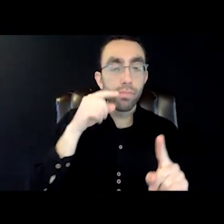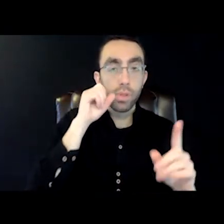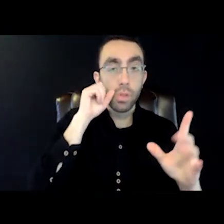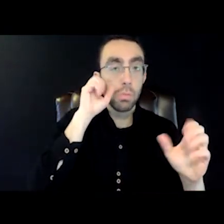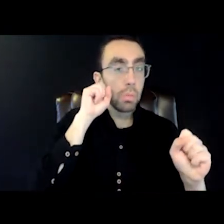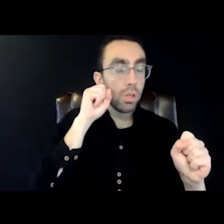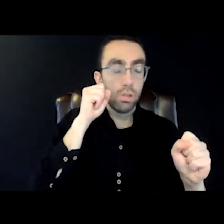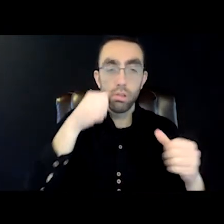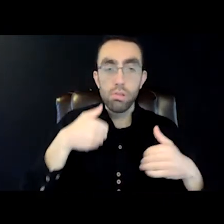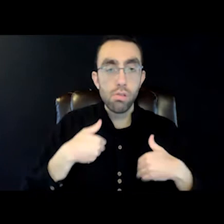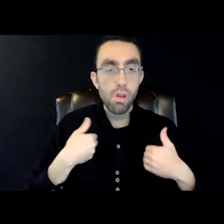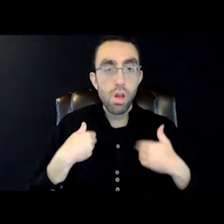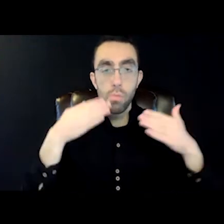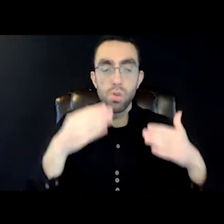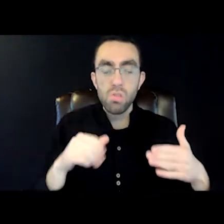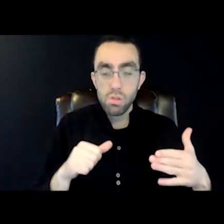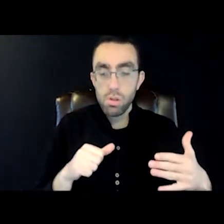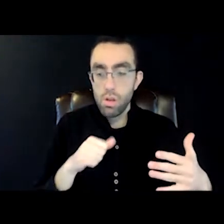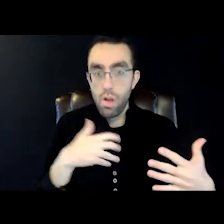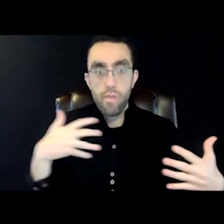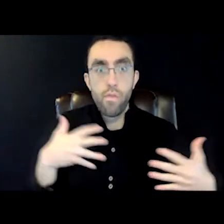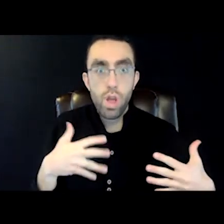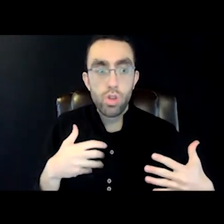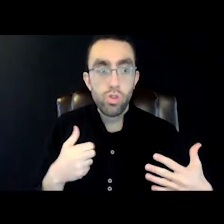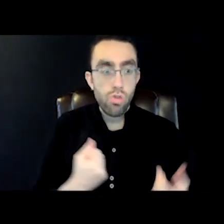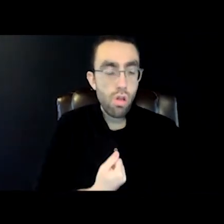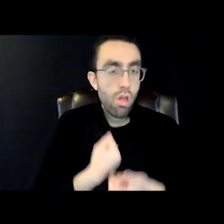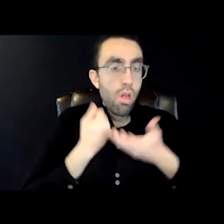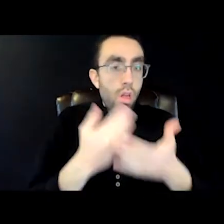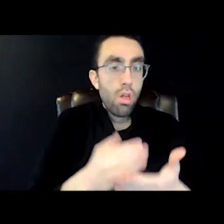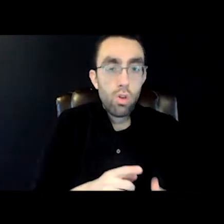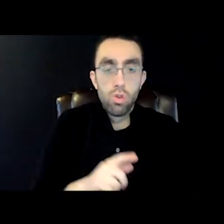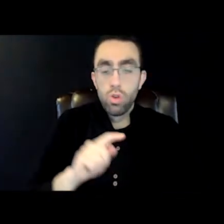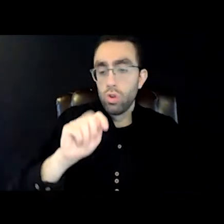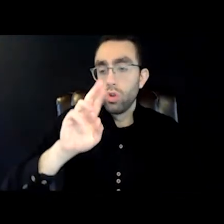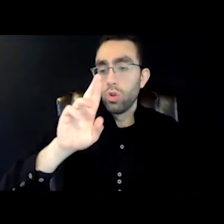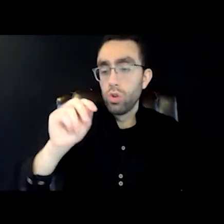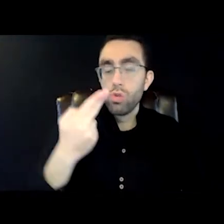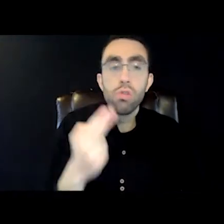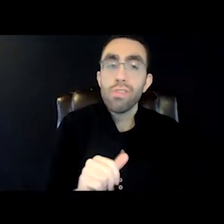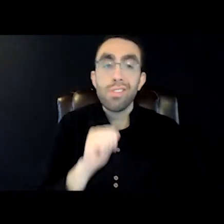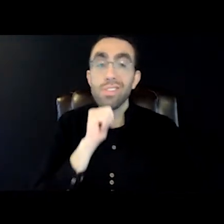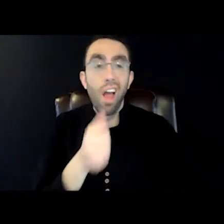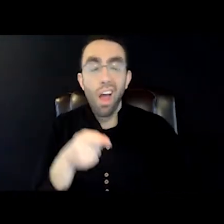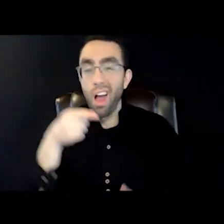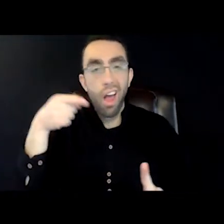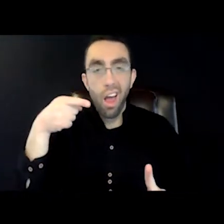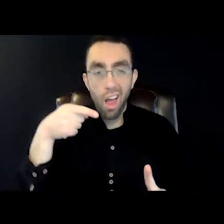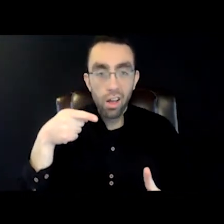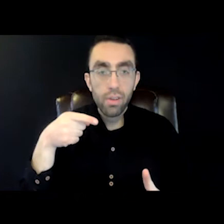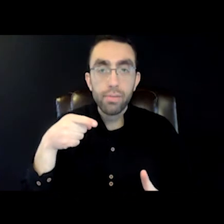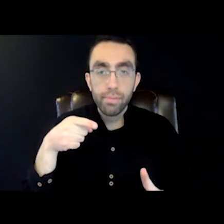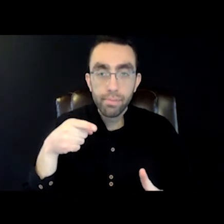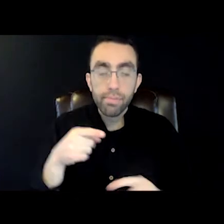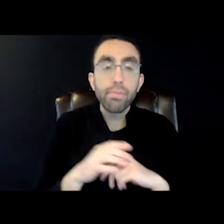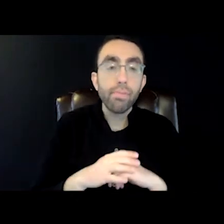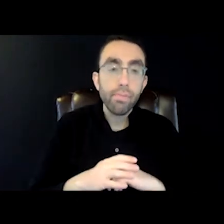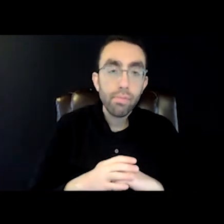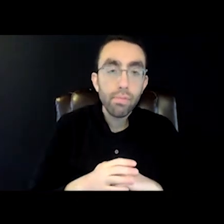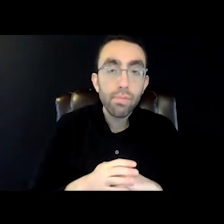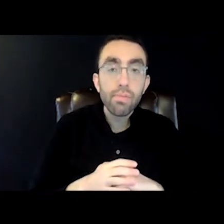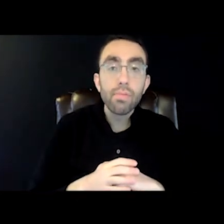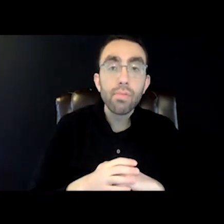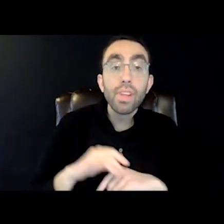amazing young person who is unafraid to speak truth to power and talk a lot about, as Daisee spoke to, the importance of